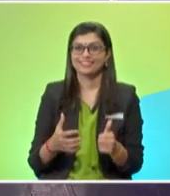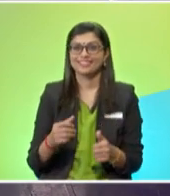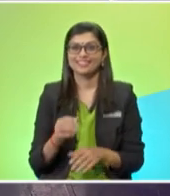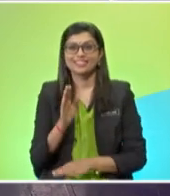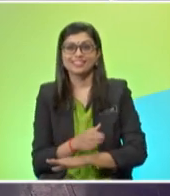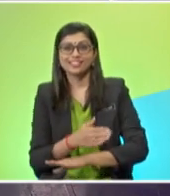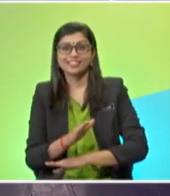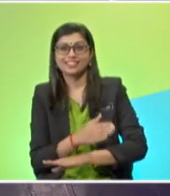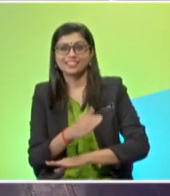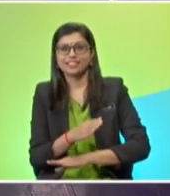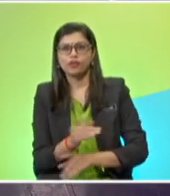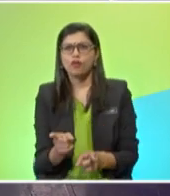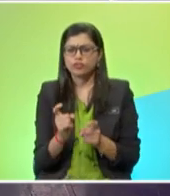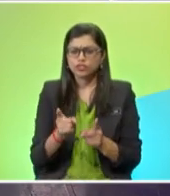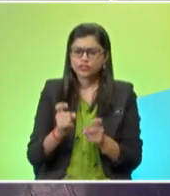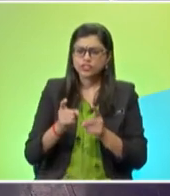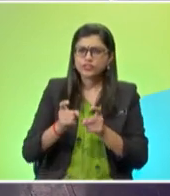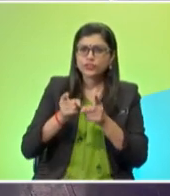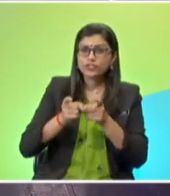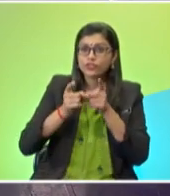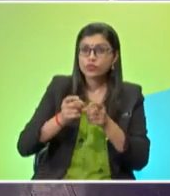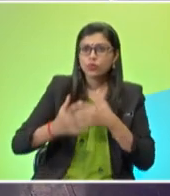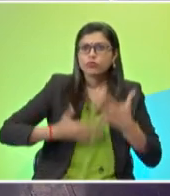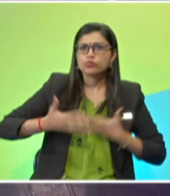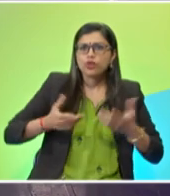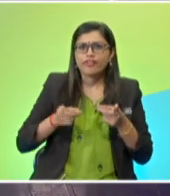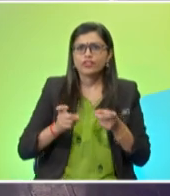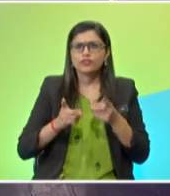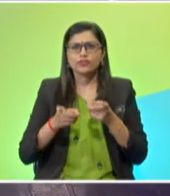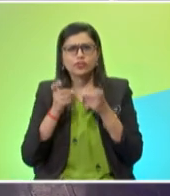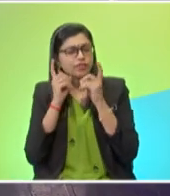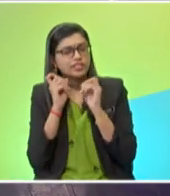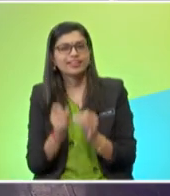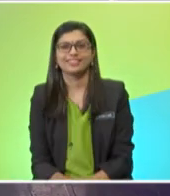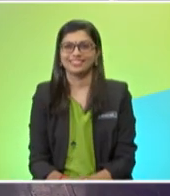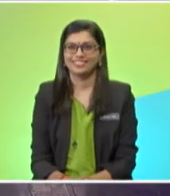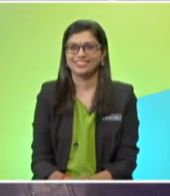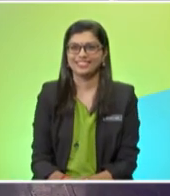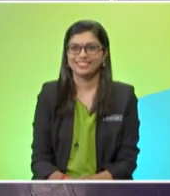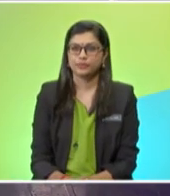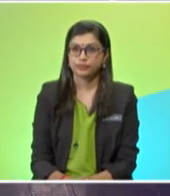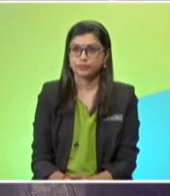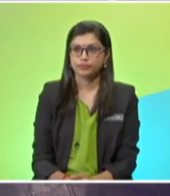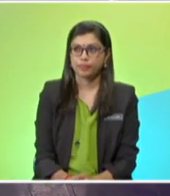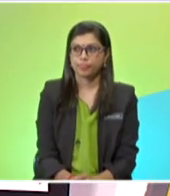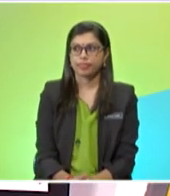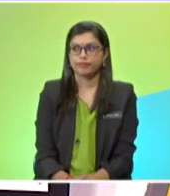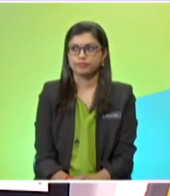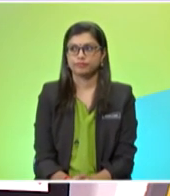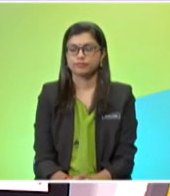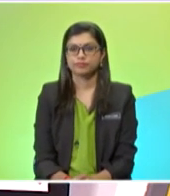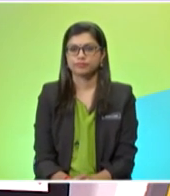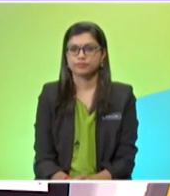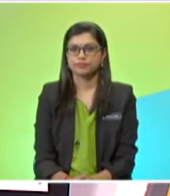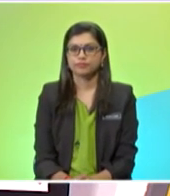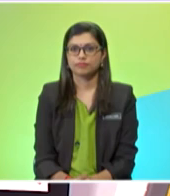fast, and it gets faster and faster. We needed to catch our breath, Teacher Kenanga. Yes. Wow. It's sure